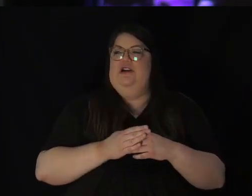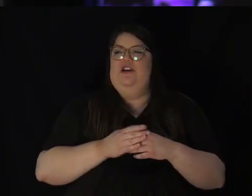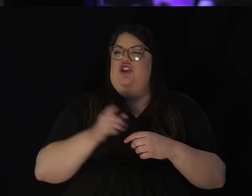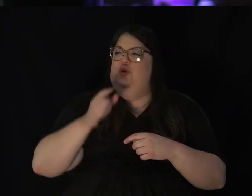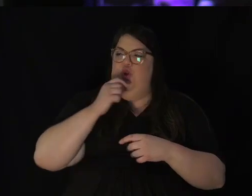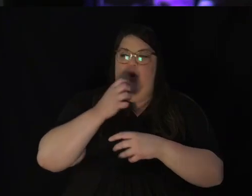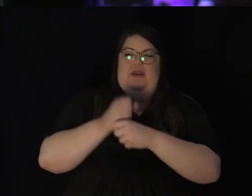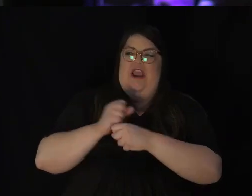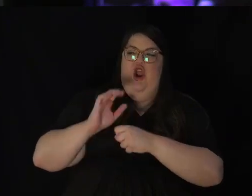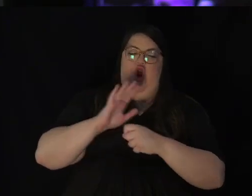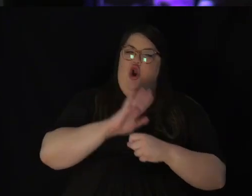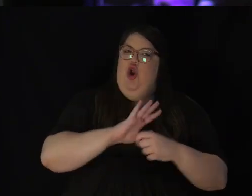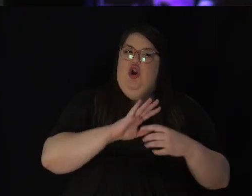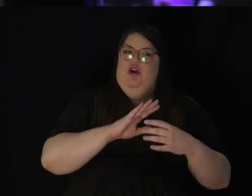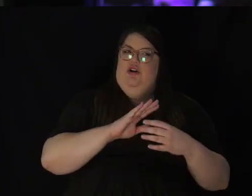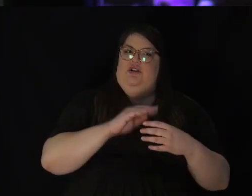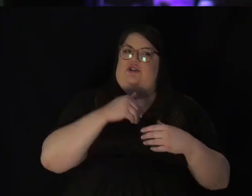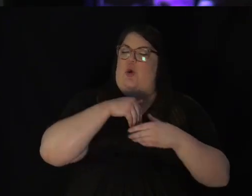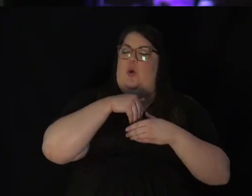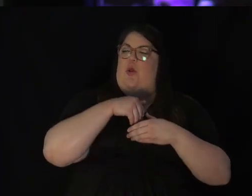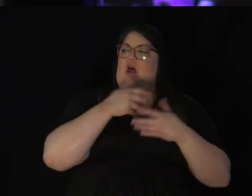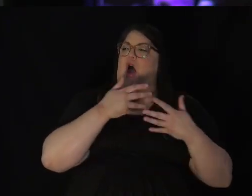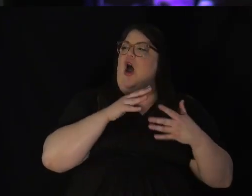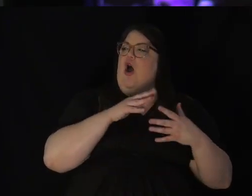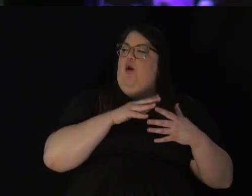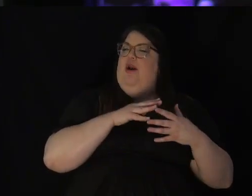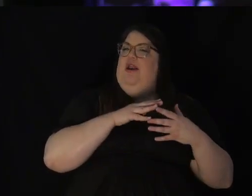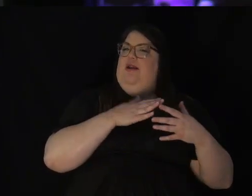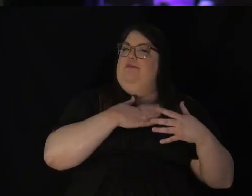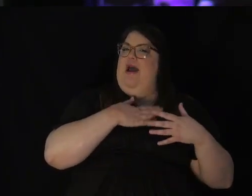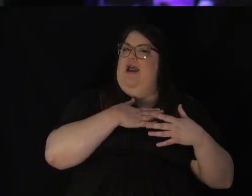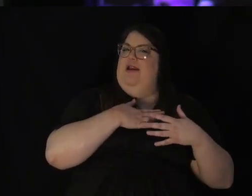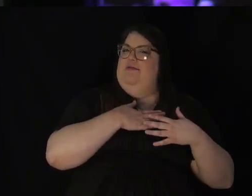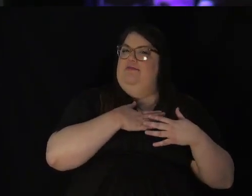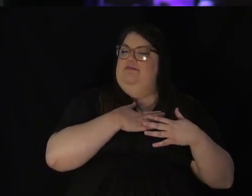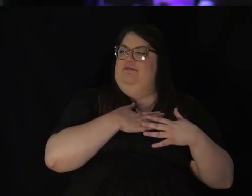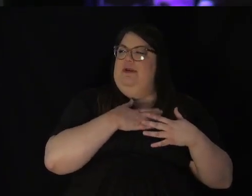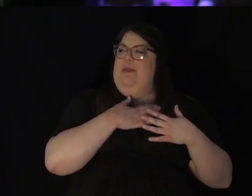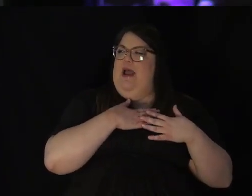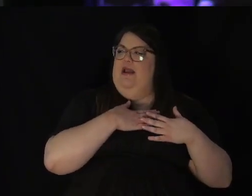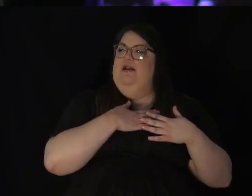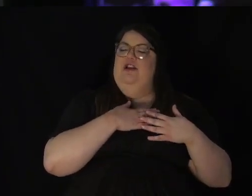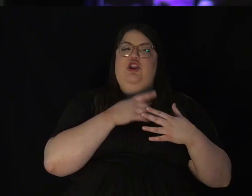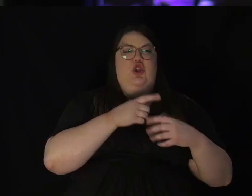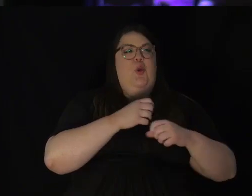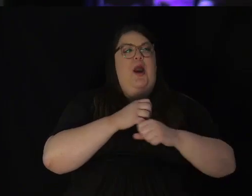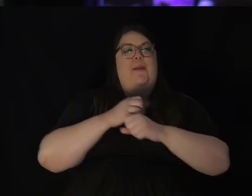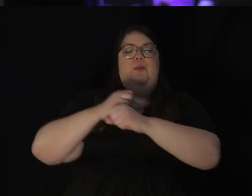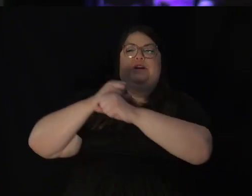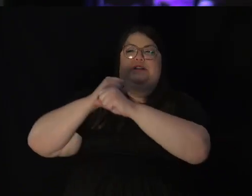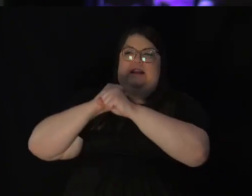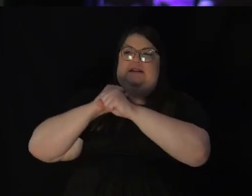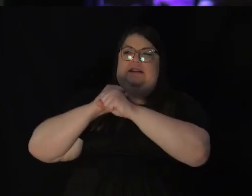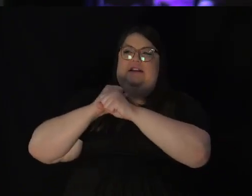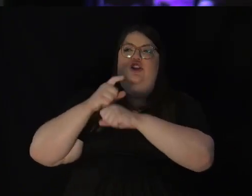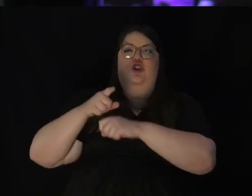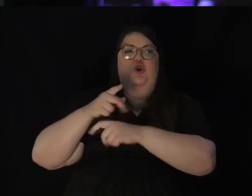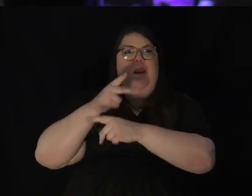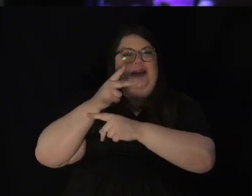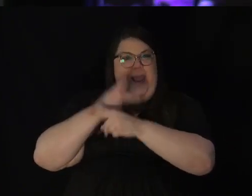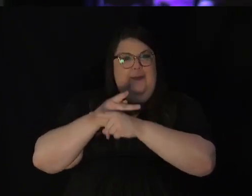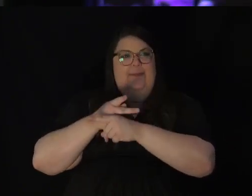her soul. It's already spoken for. She's mine. You are protected. You are